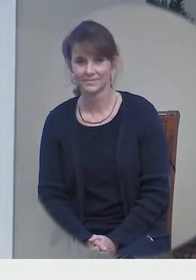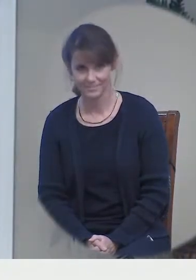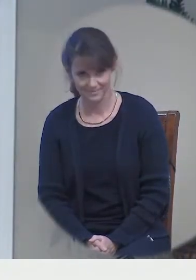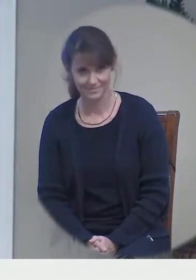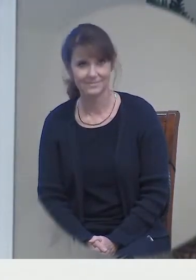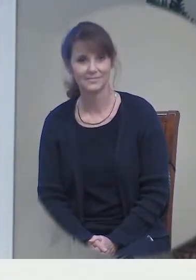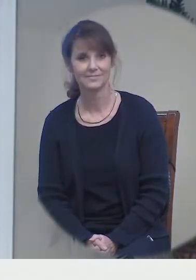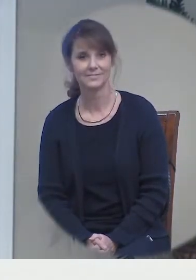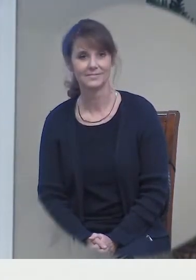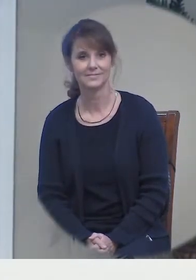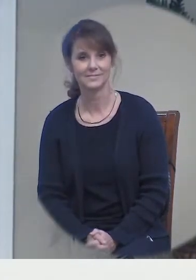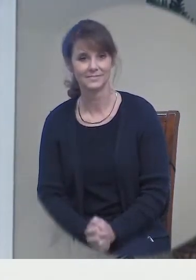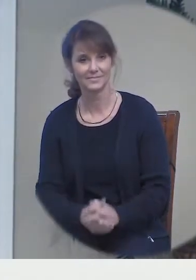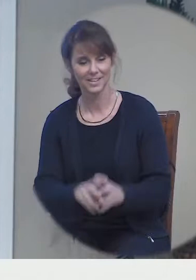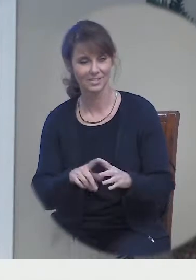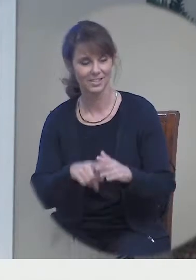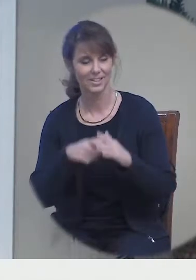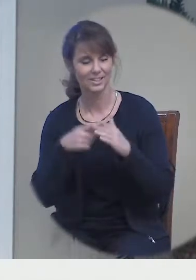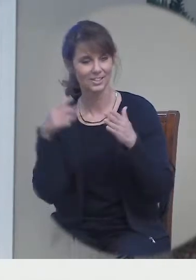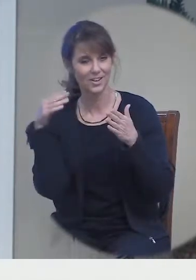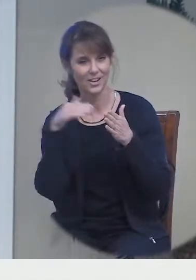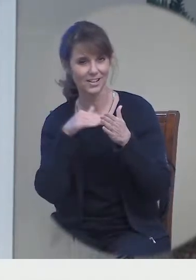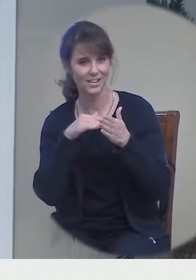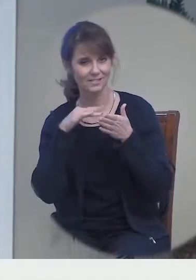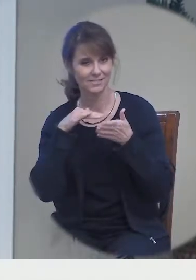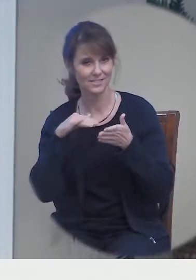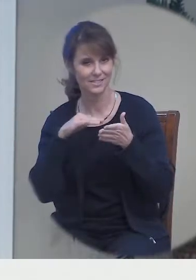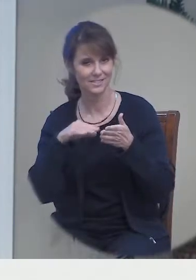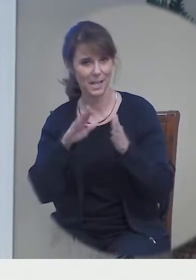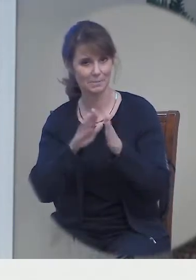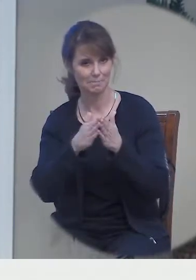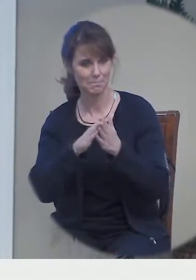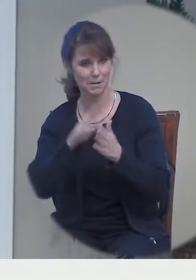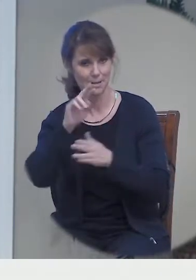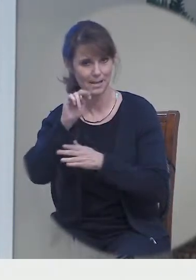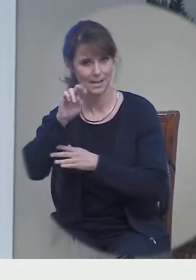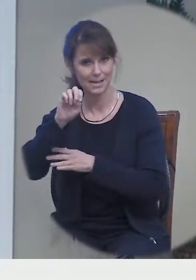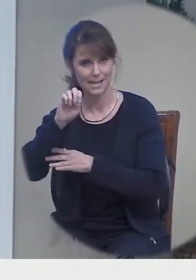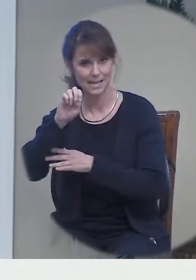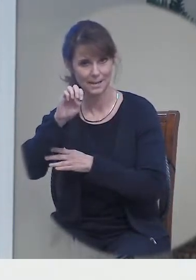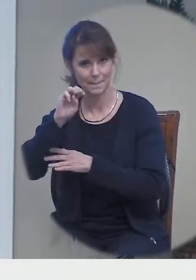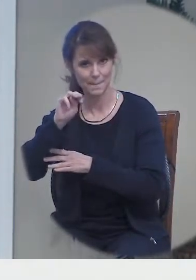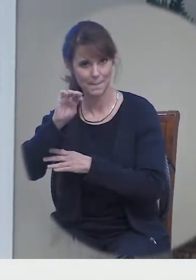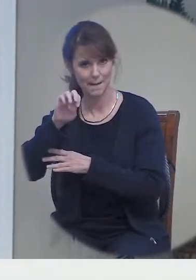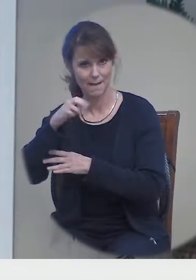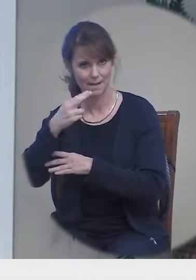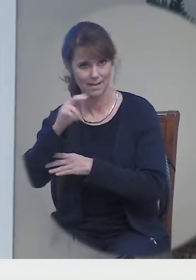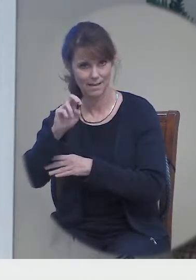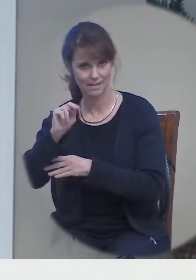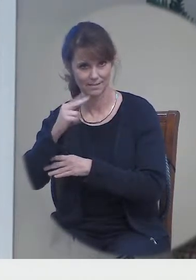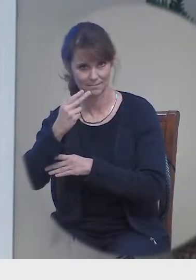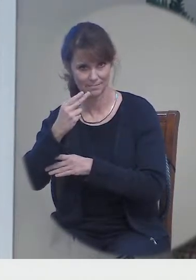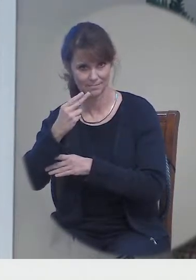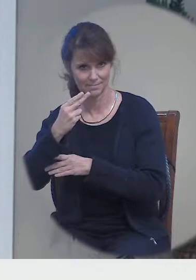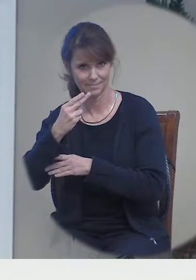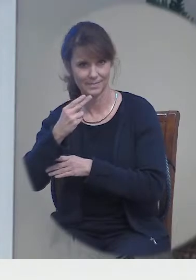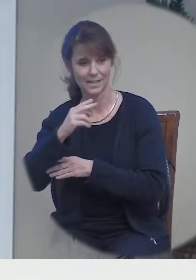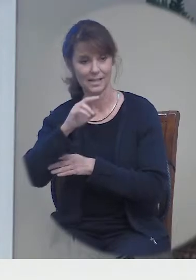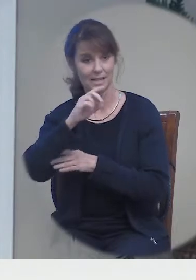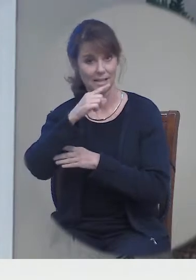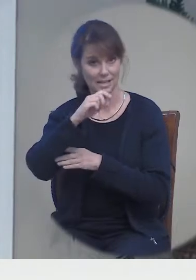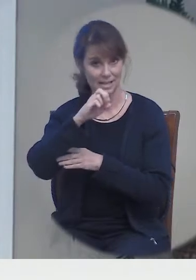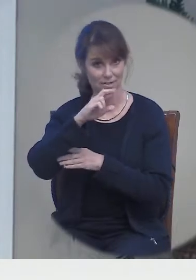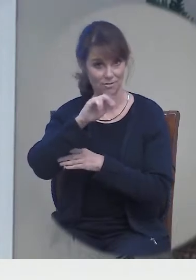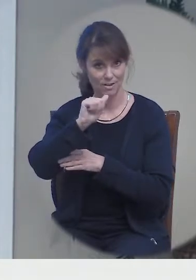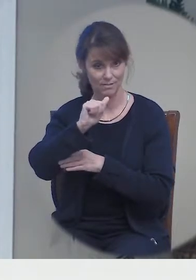We're going to pick back in our study tonight in the book of Nehemiah as we continue this three-book study in Ezra, Nehemiah, and Esther. As we kind